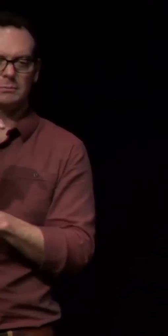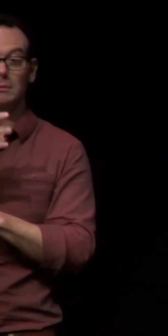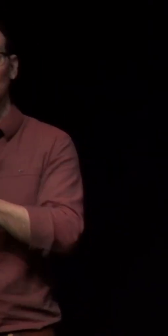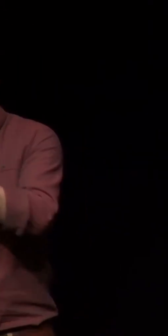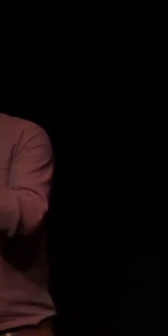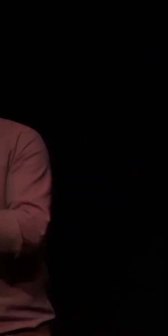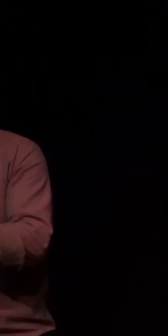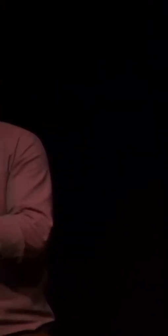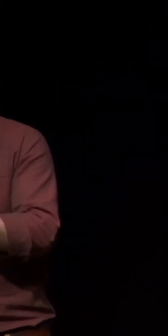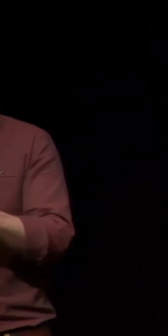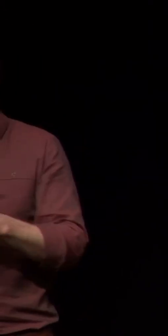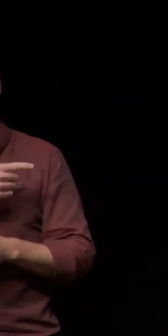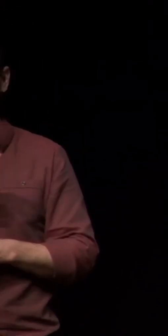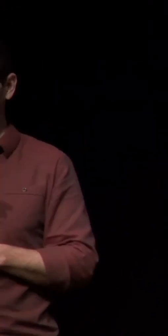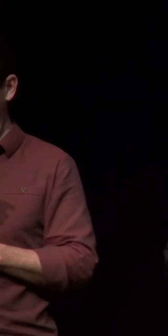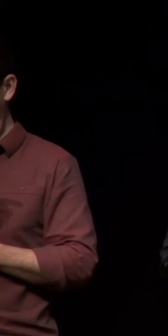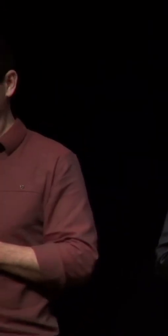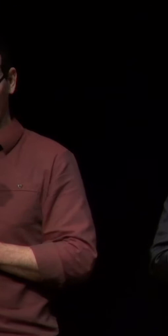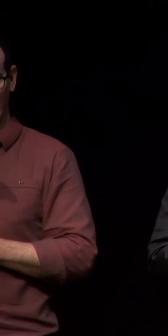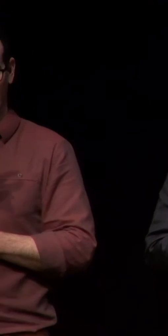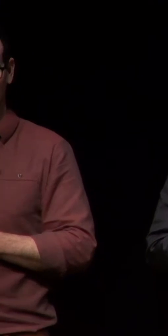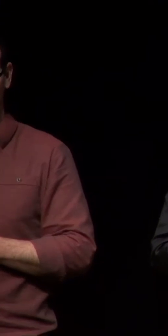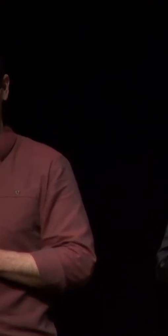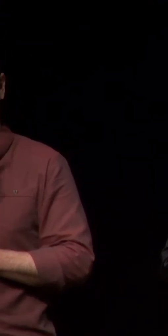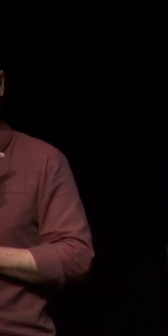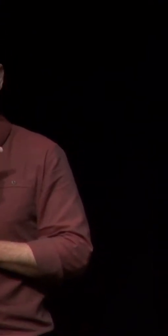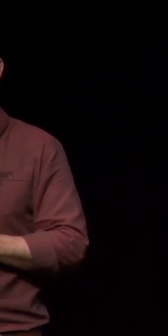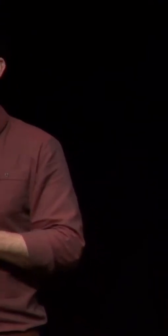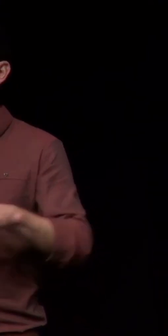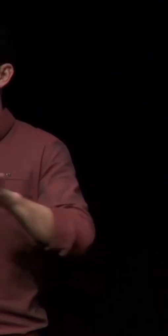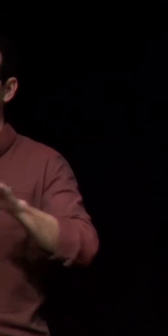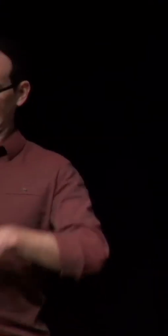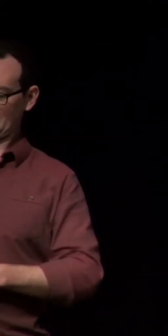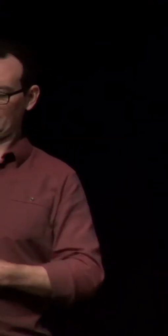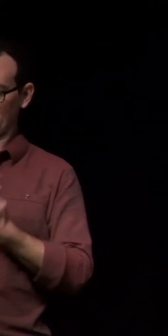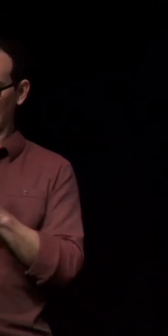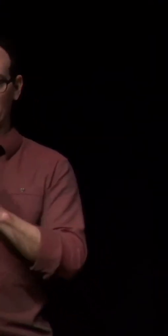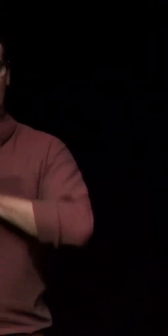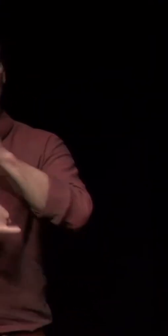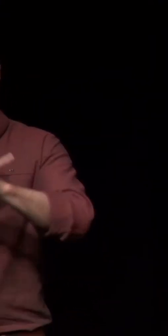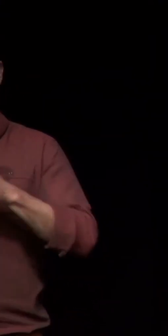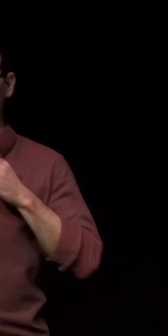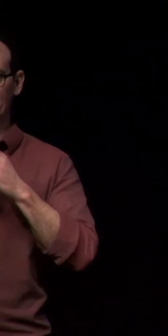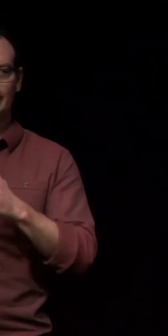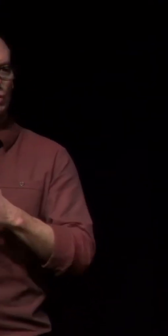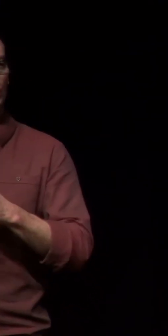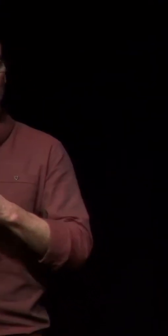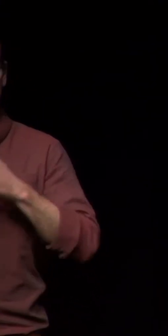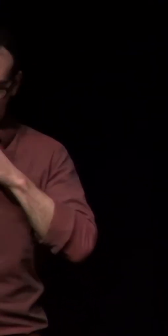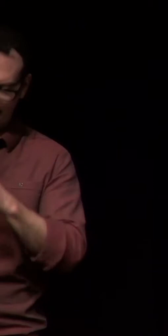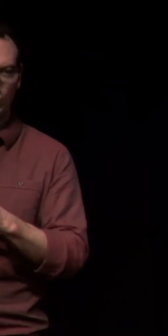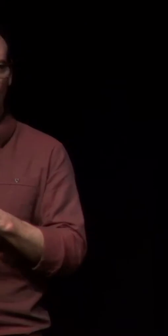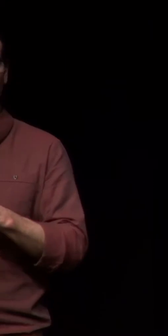an international leader in disability and work or labor force opportunities. And until recently,